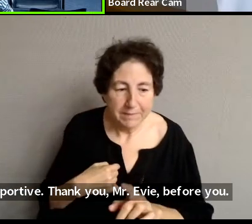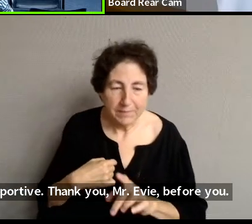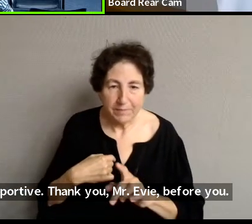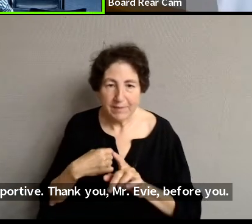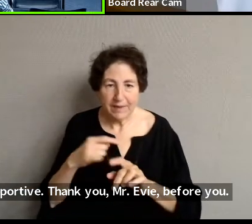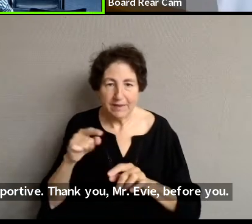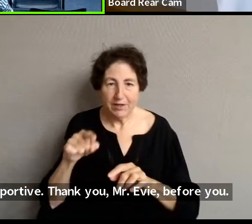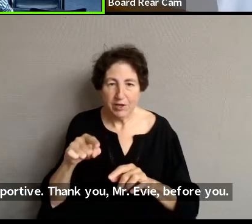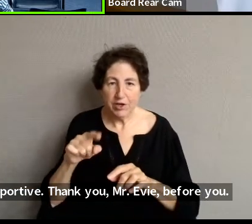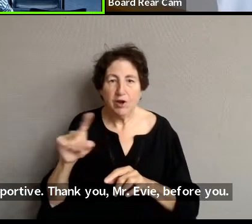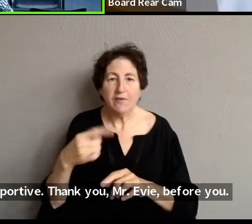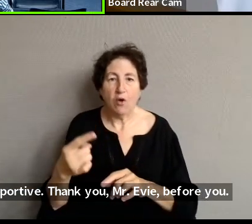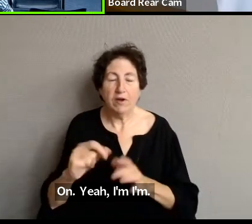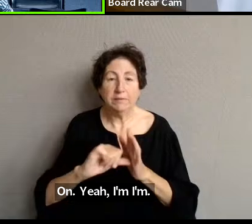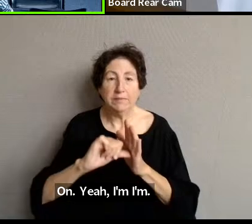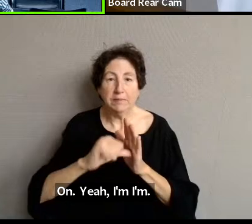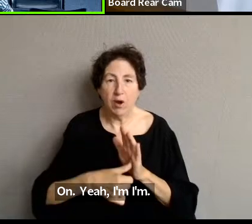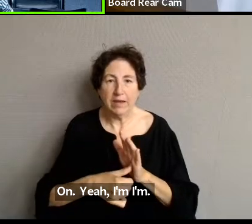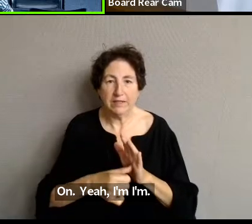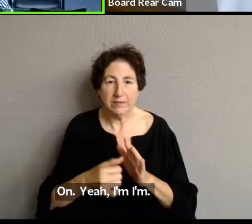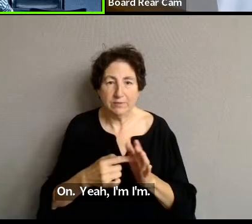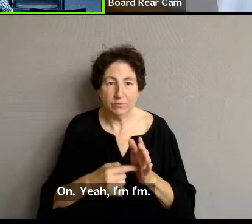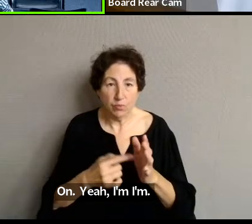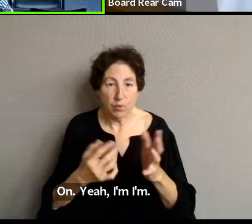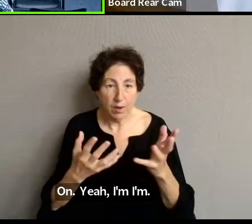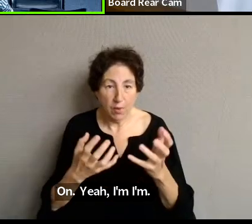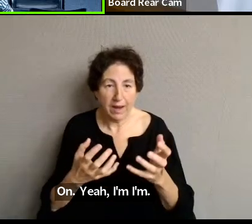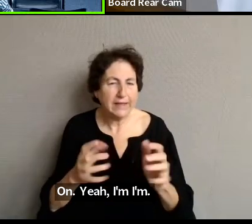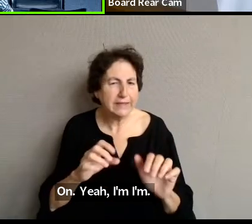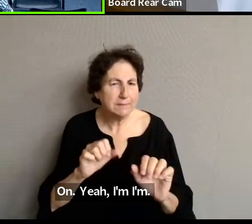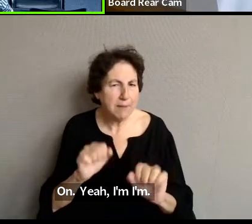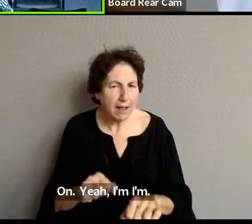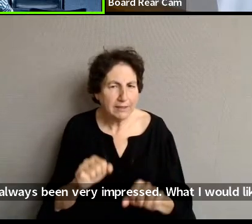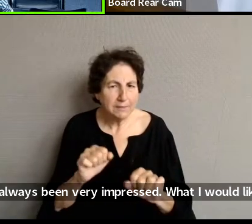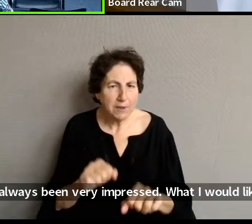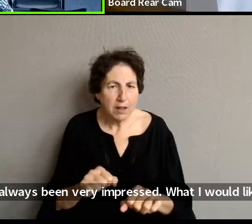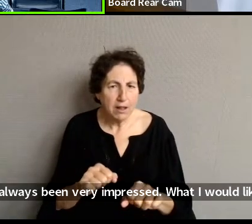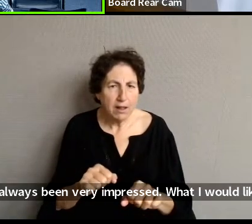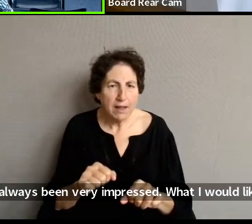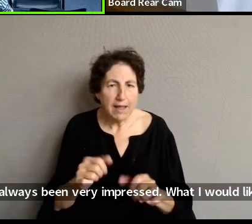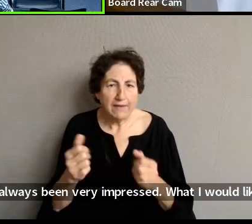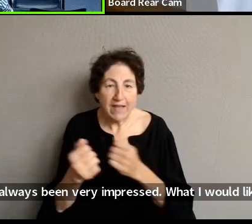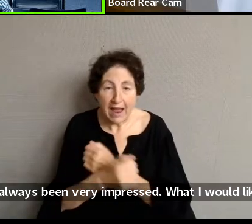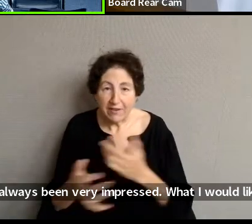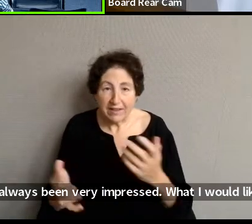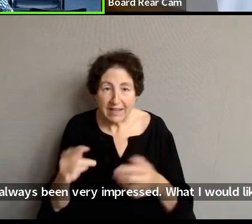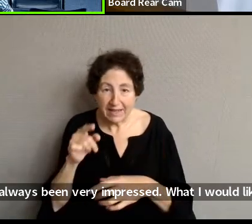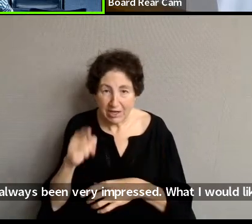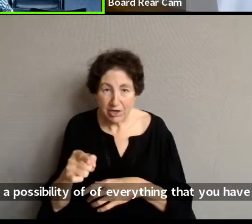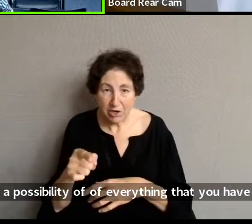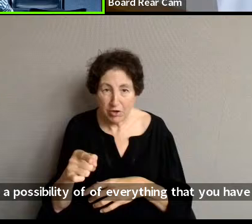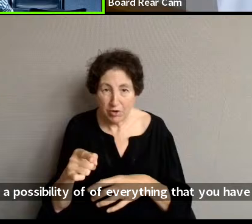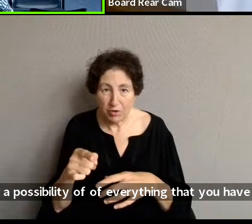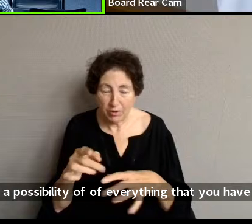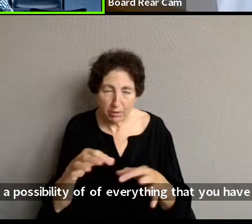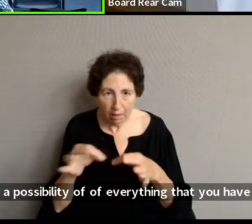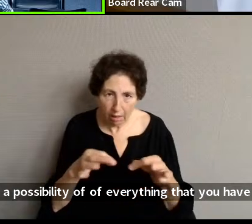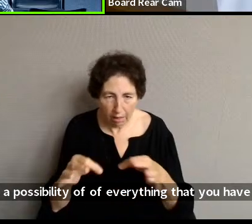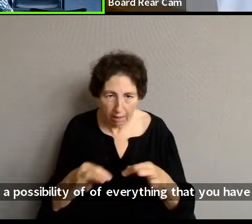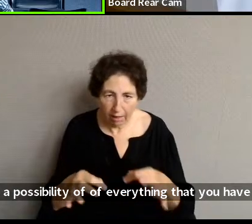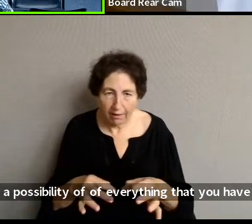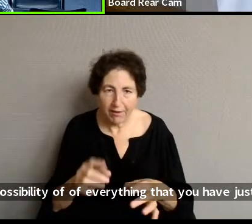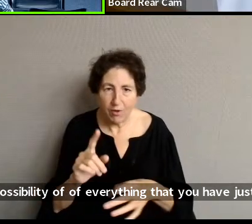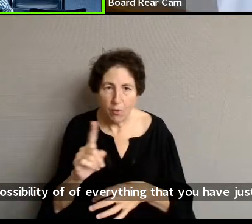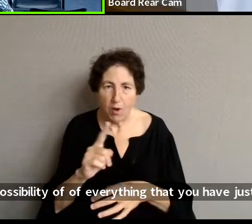you have always been very impressed. What I would like, is there a possibility of everything that you have just told us where those grants are